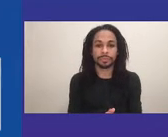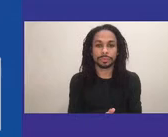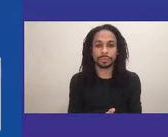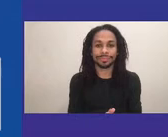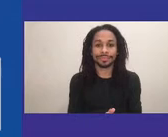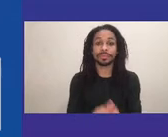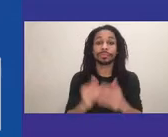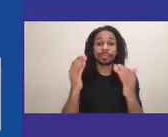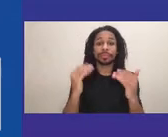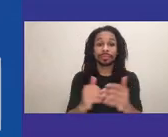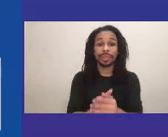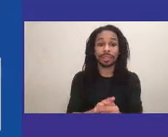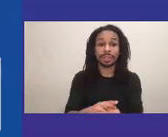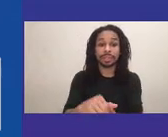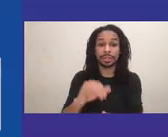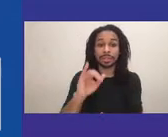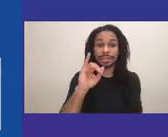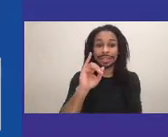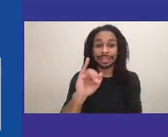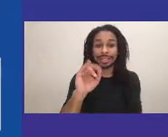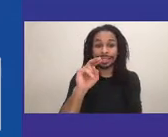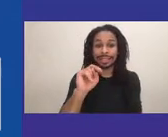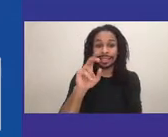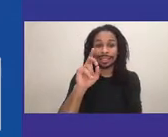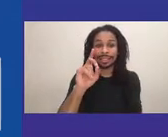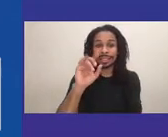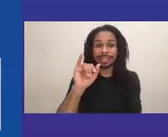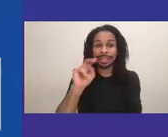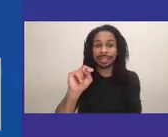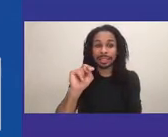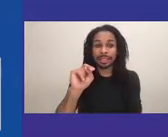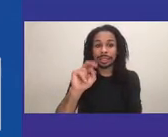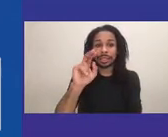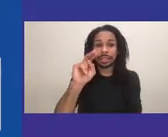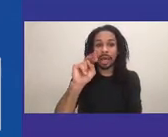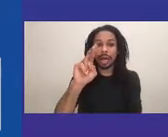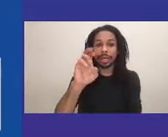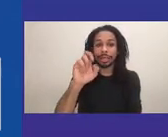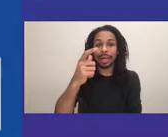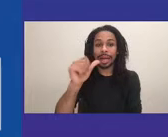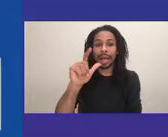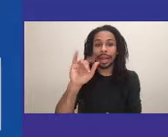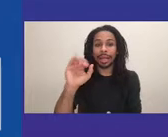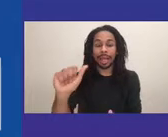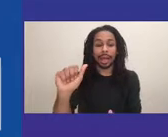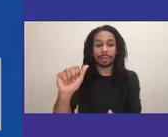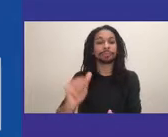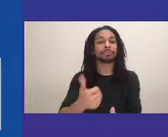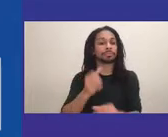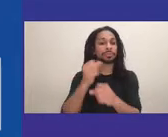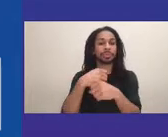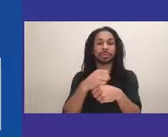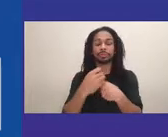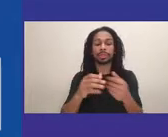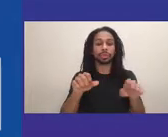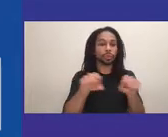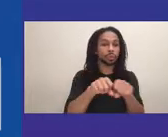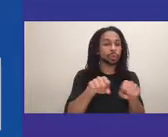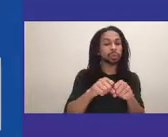Next is Indian Regalia. As you can see, her art is really incredible. She makes masks, skirts,